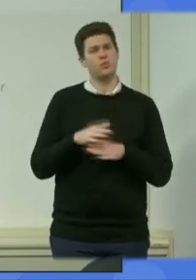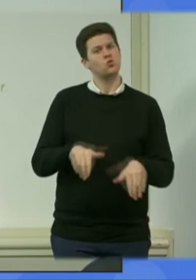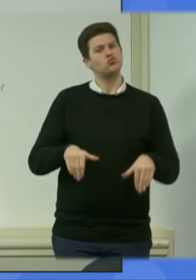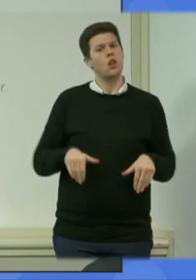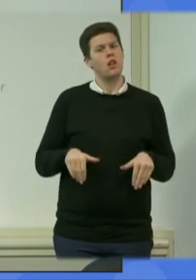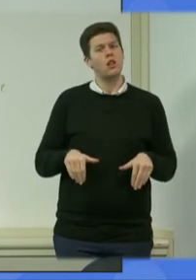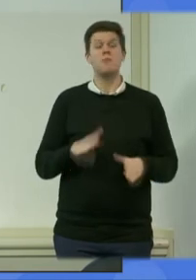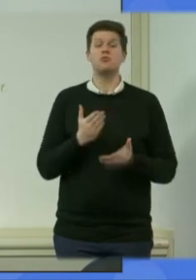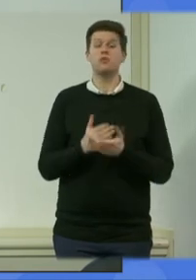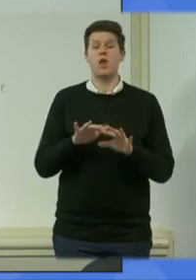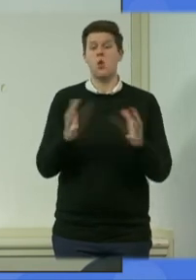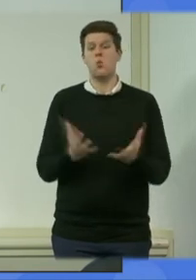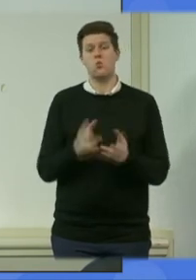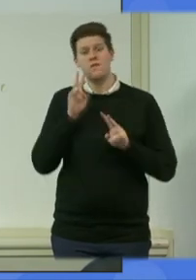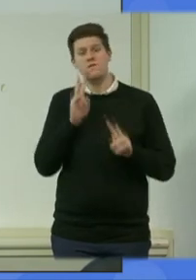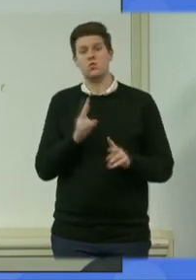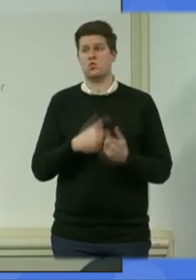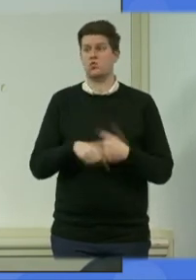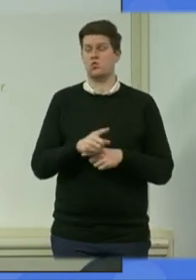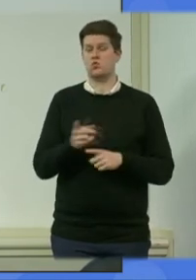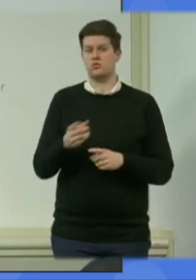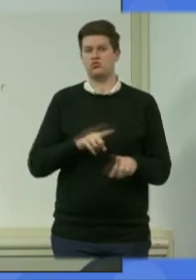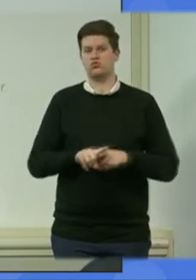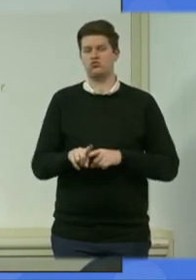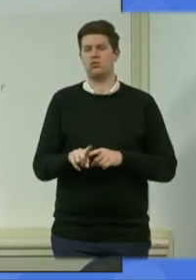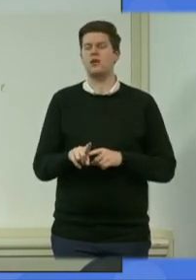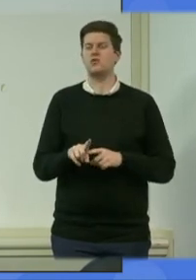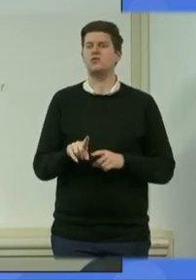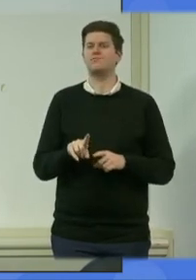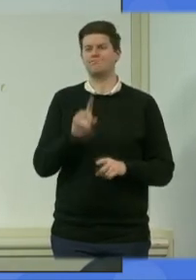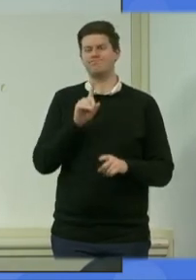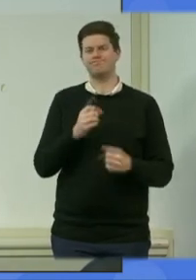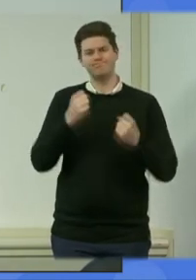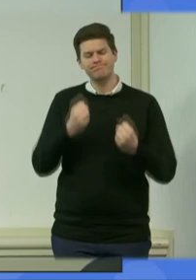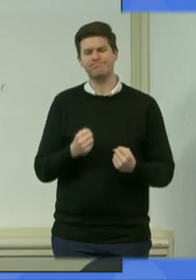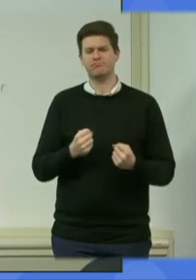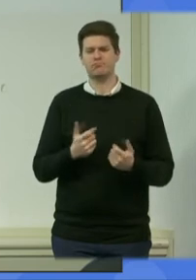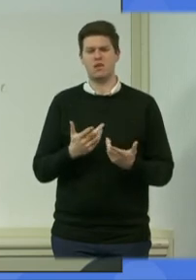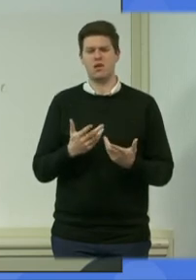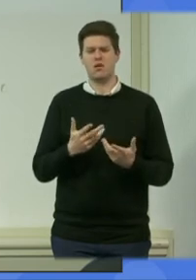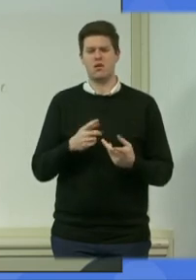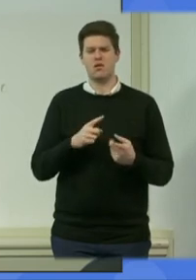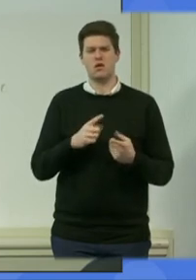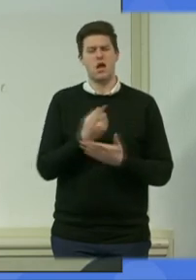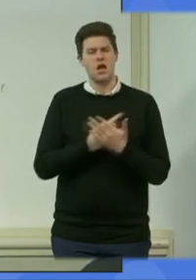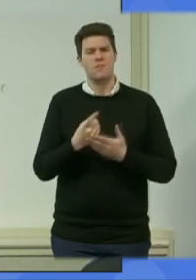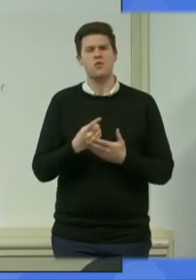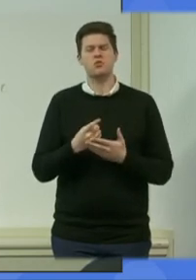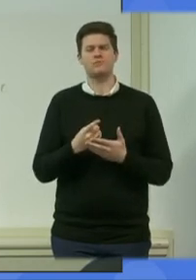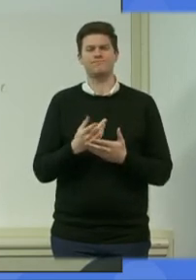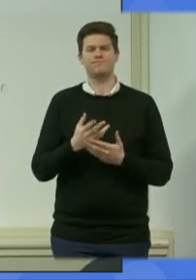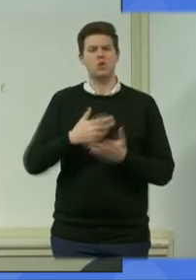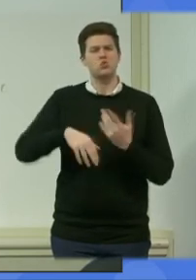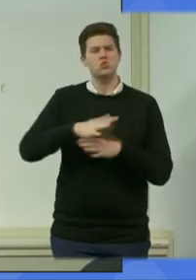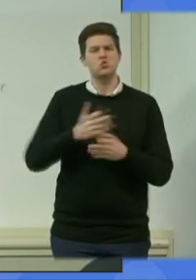our worldview. So we believe in social, economic, and environmental justice. And that's the perspective from which we're coming